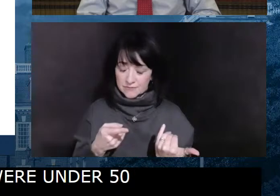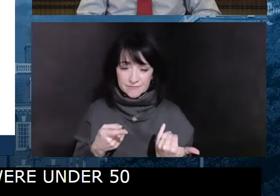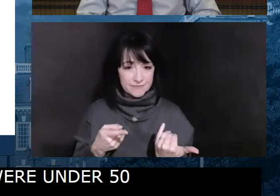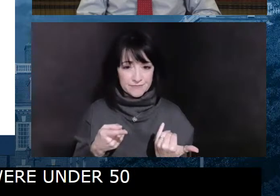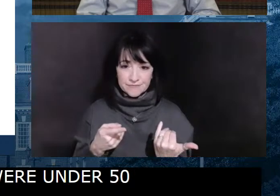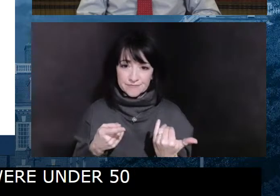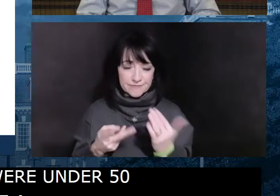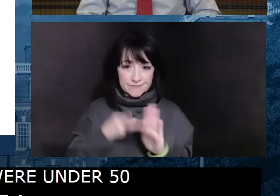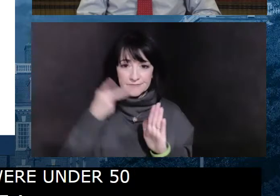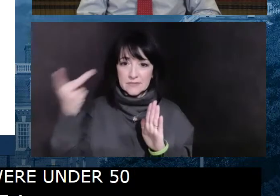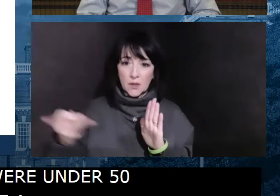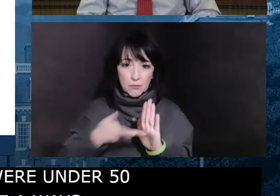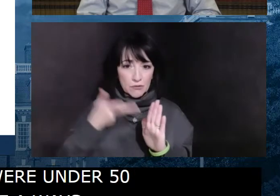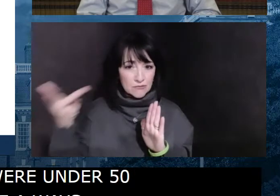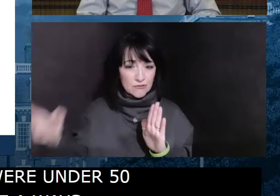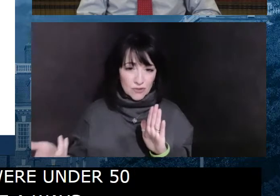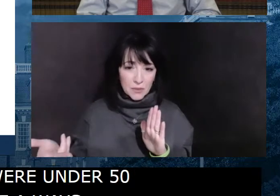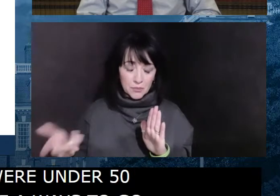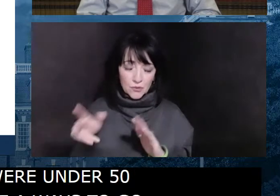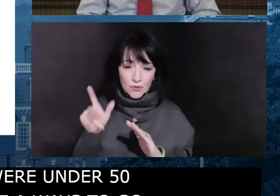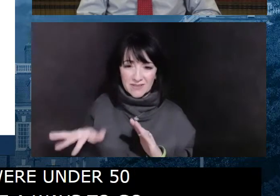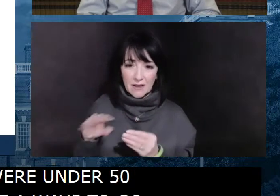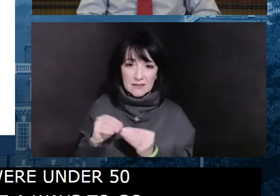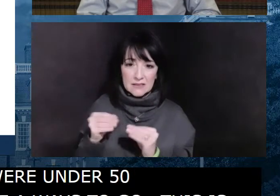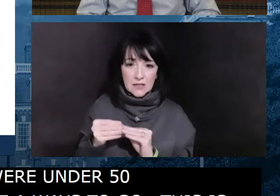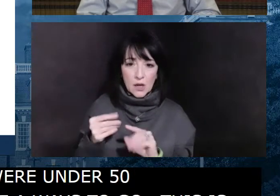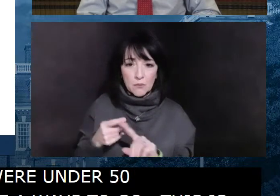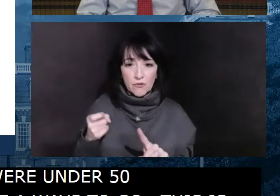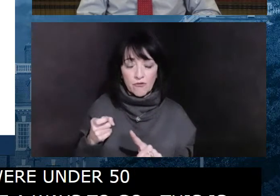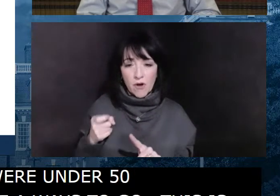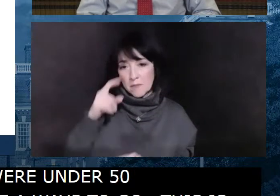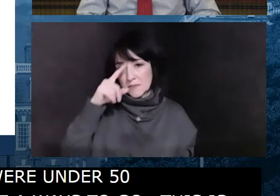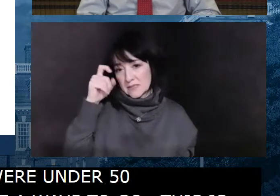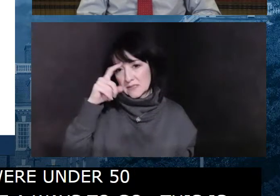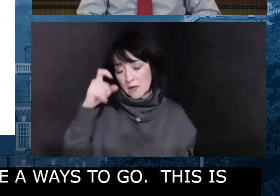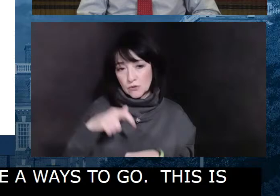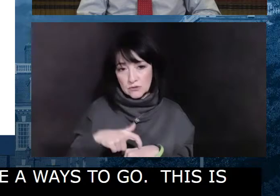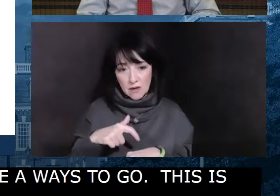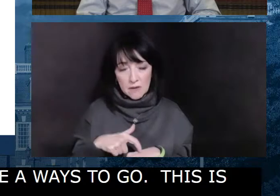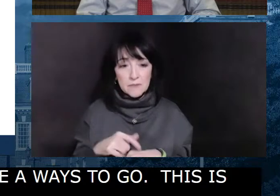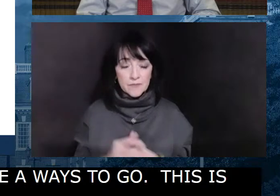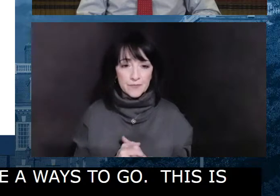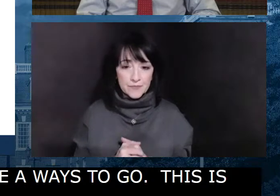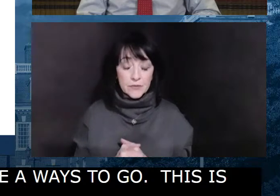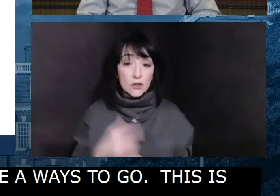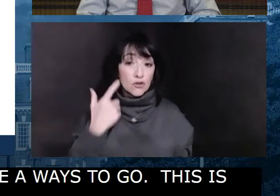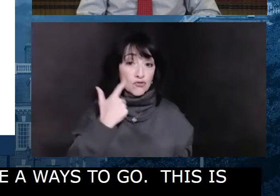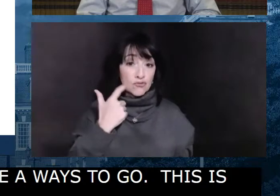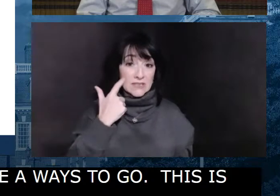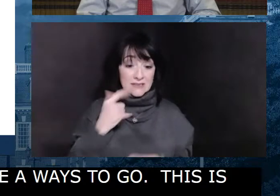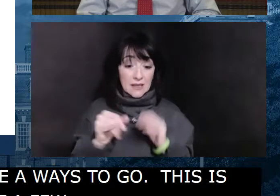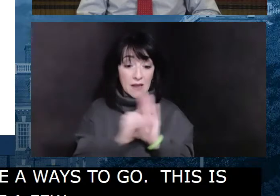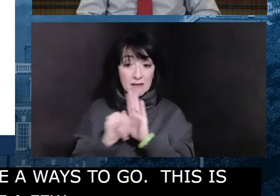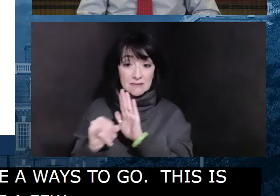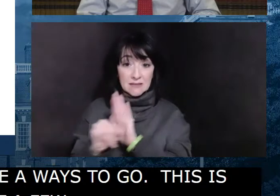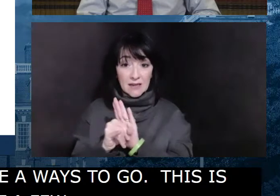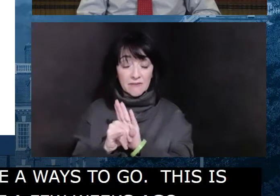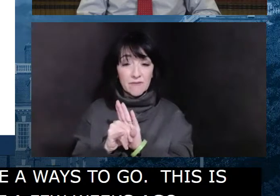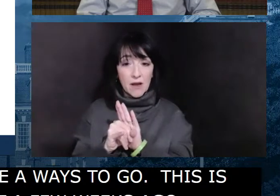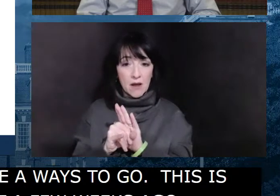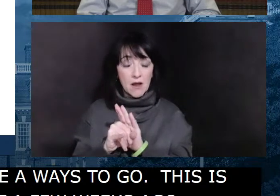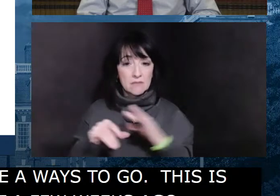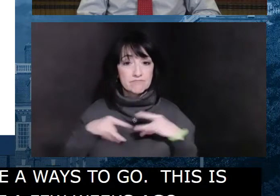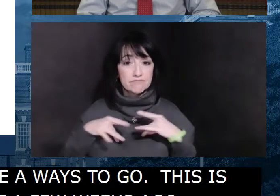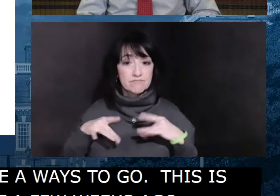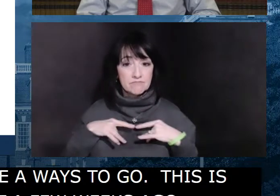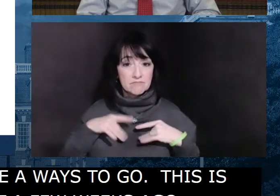was just a few weeks ago. New positive cases continue to decline. There